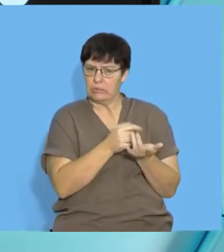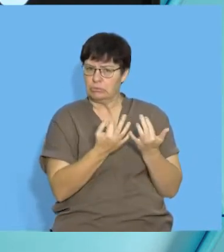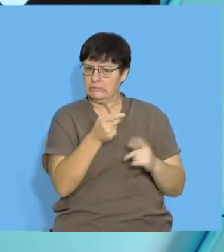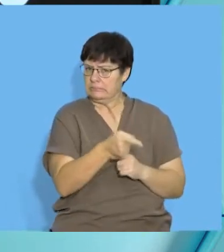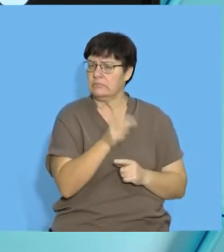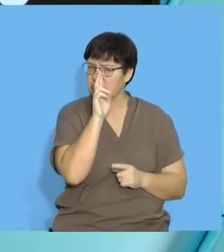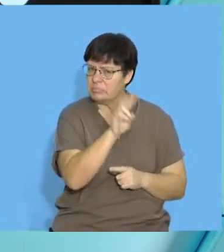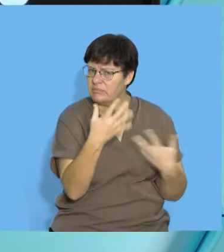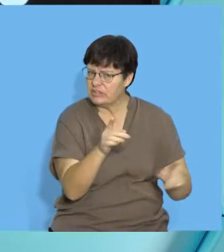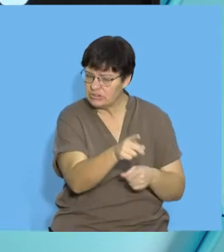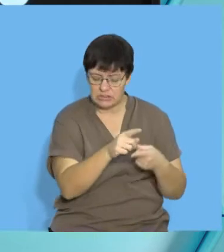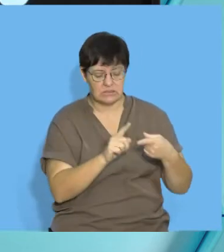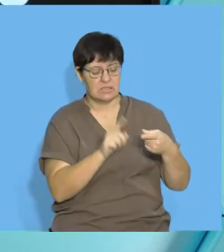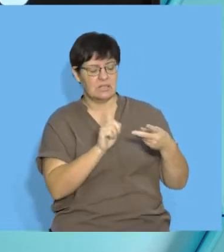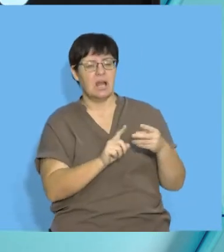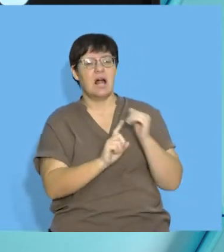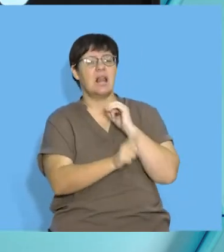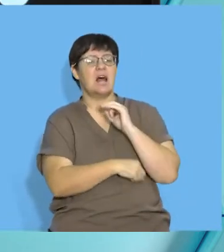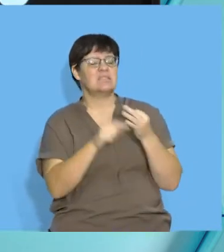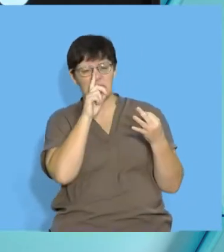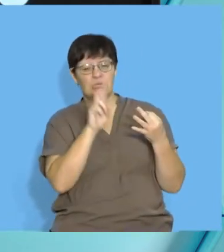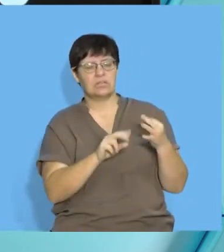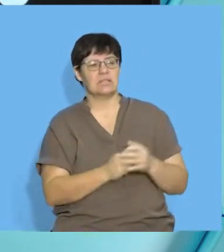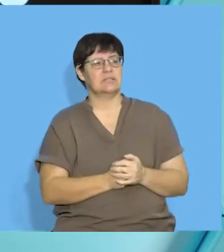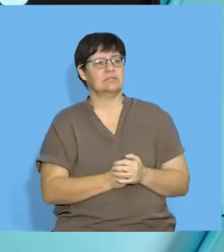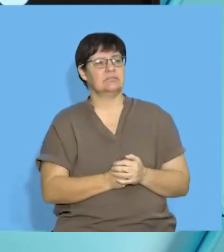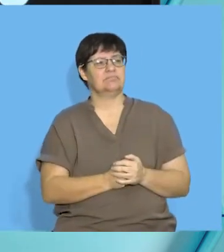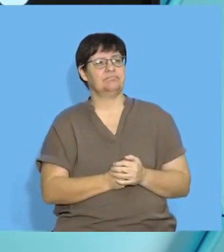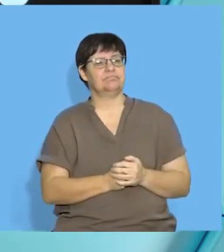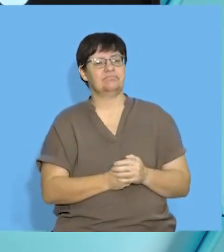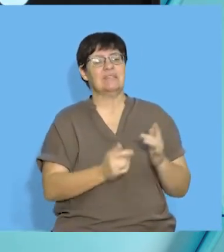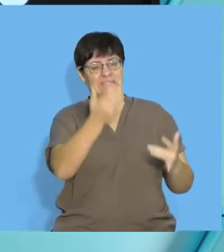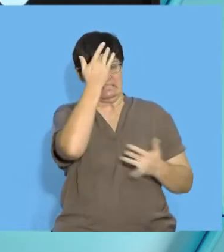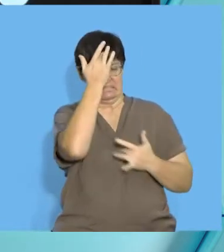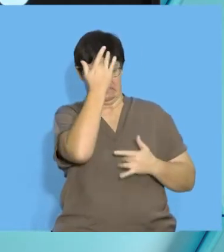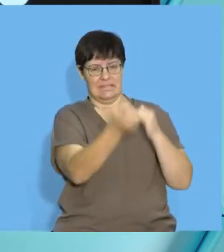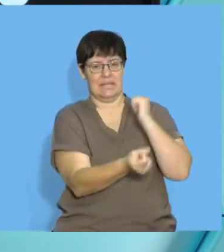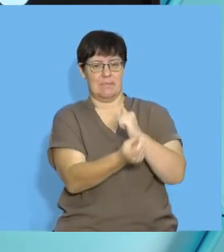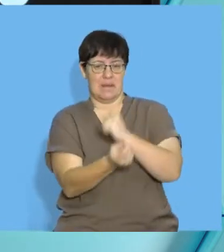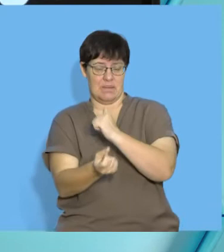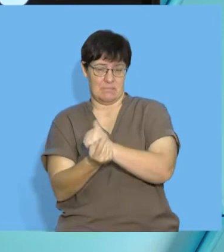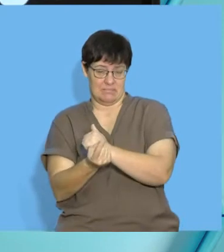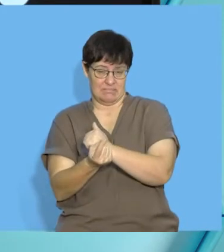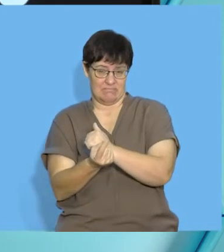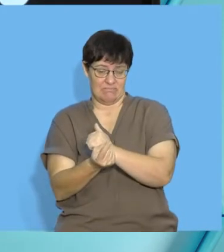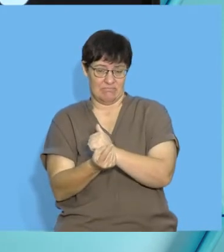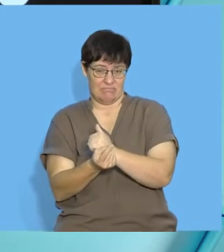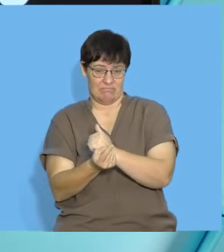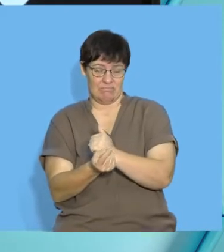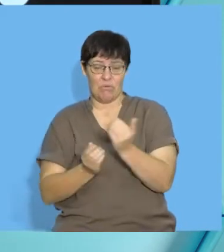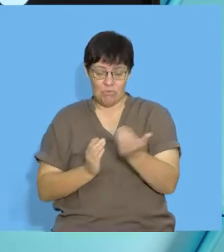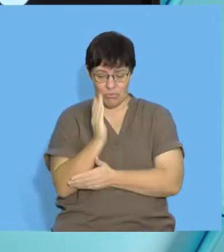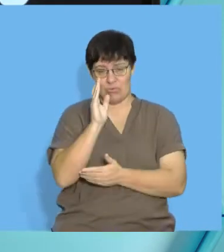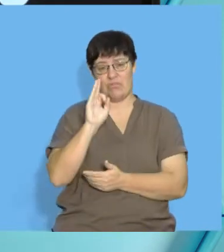then what we're going to look at the last is we look at a series of diseases, right, that fungus could, all